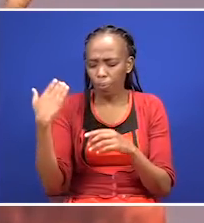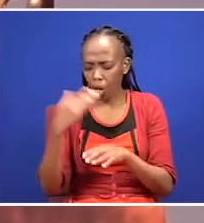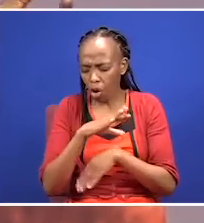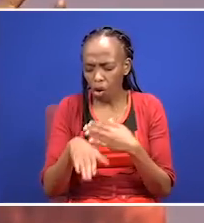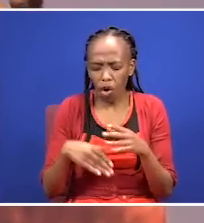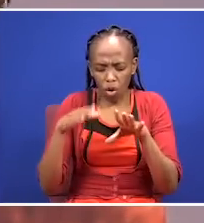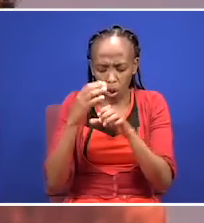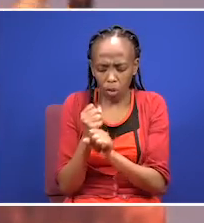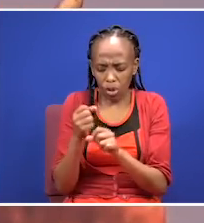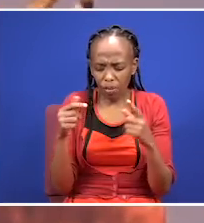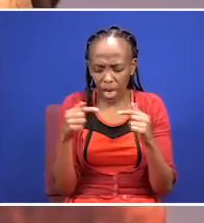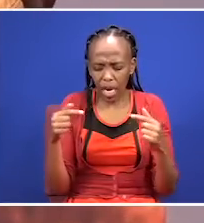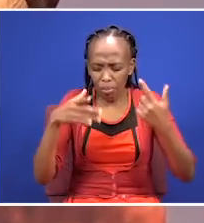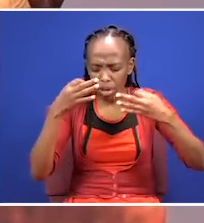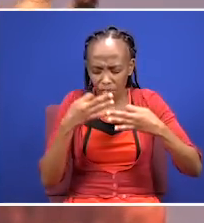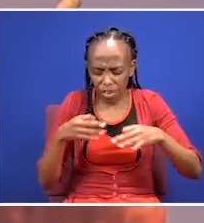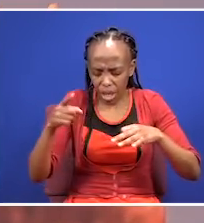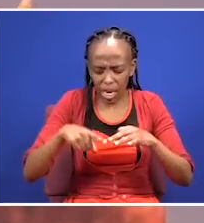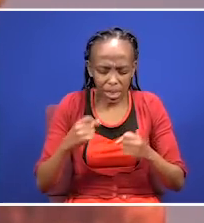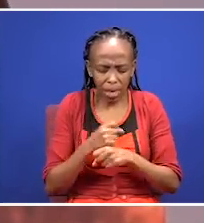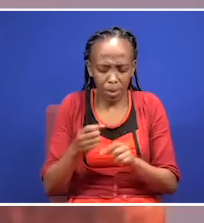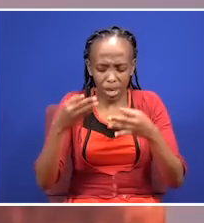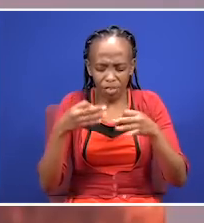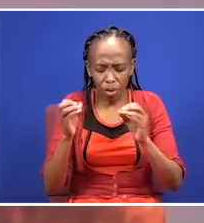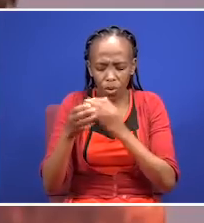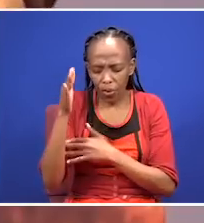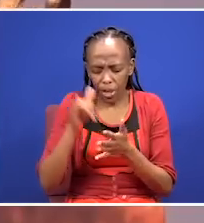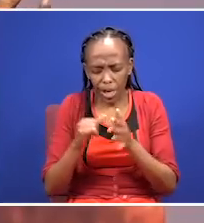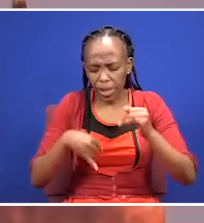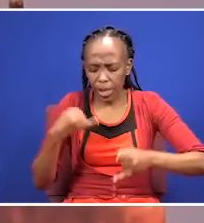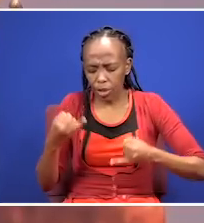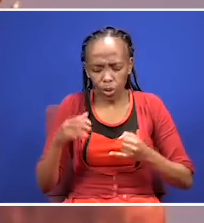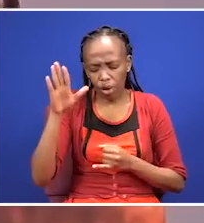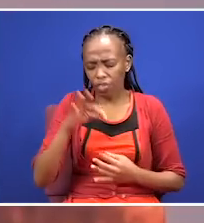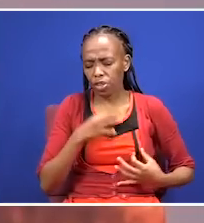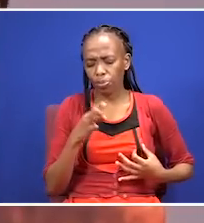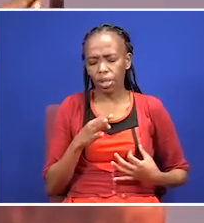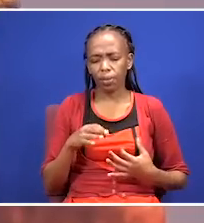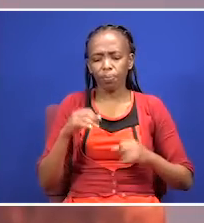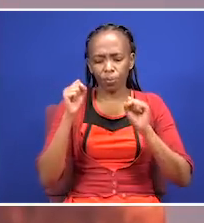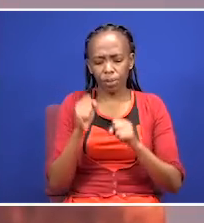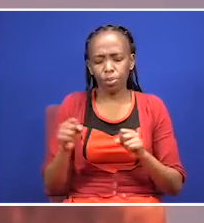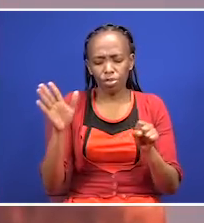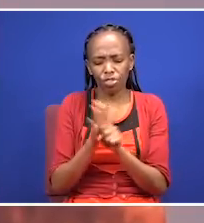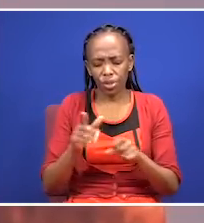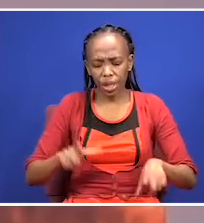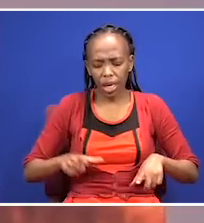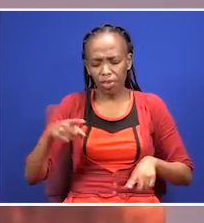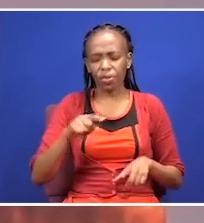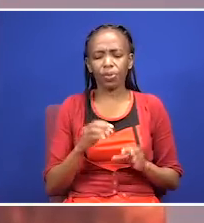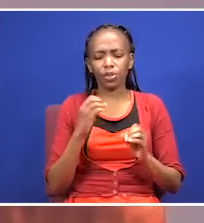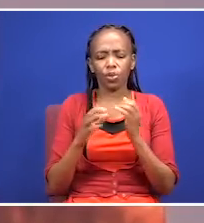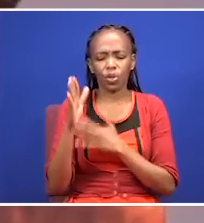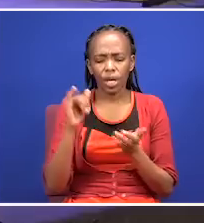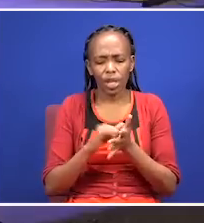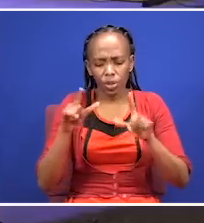hold of the enemy liberating us and setting us free oh god that the joy of your spirit shall be full in our lives oh god